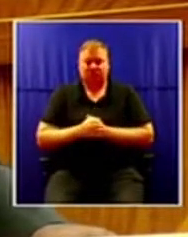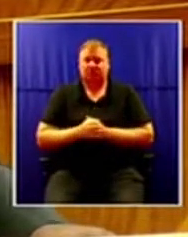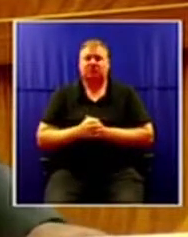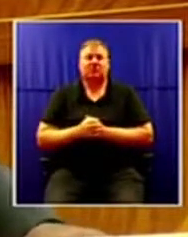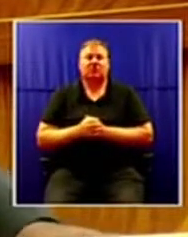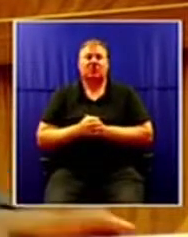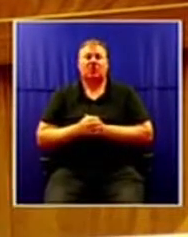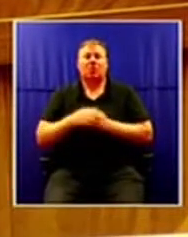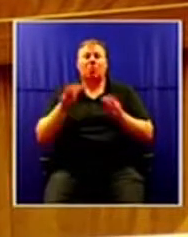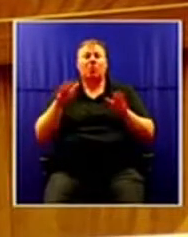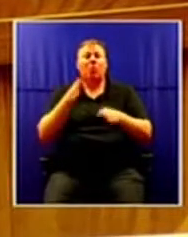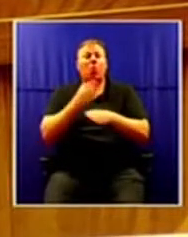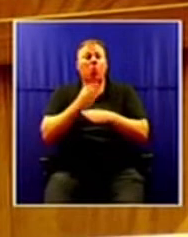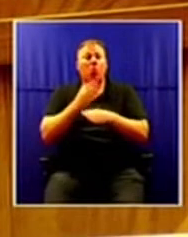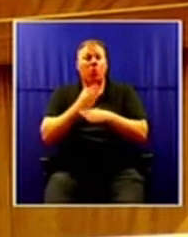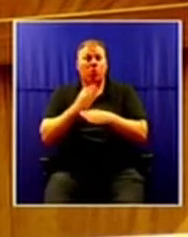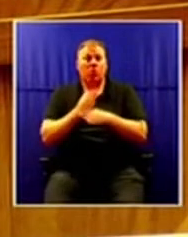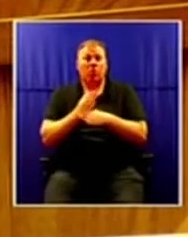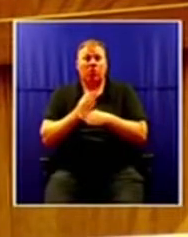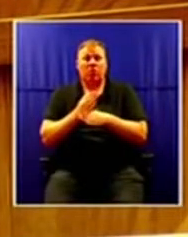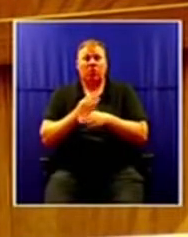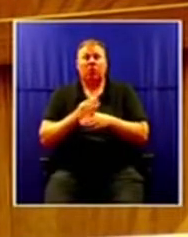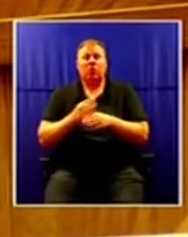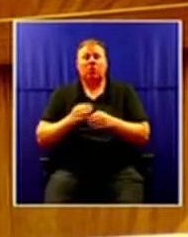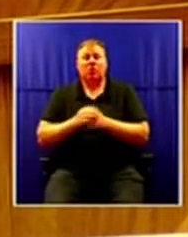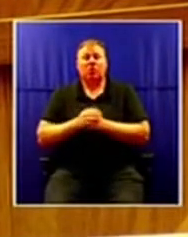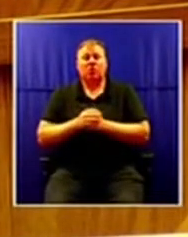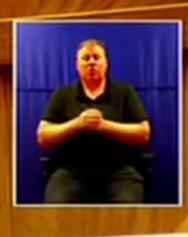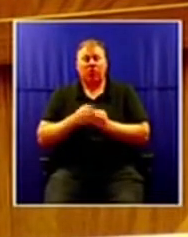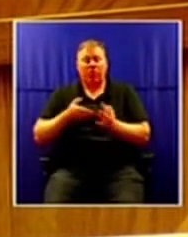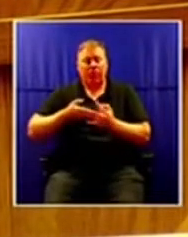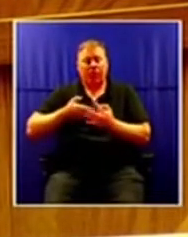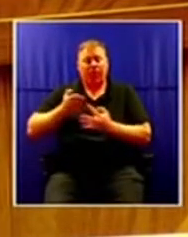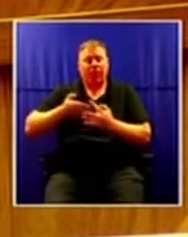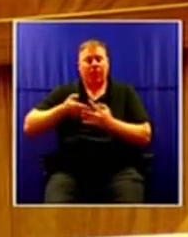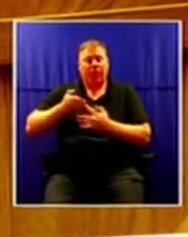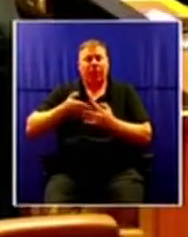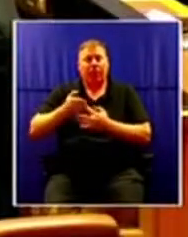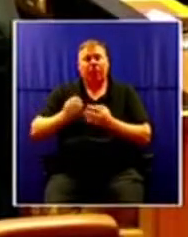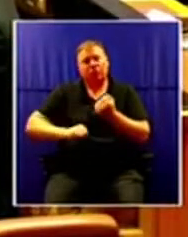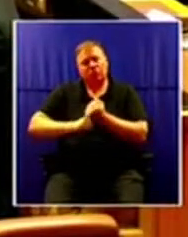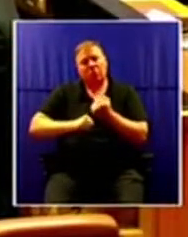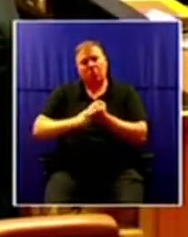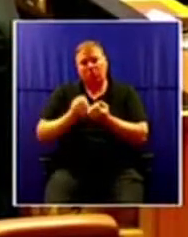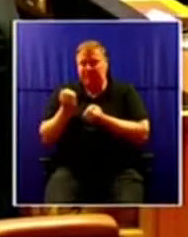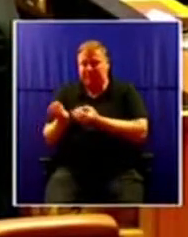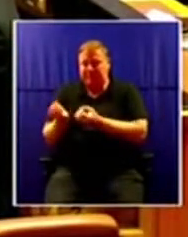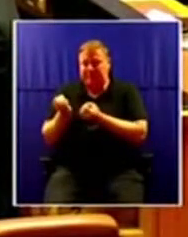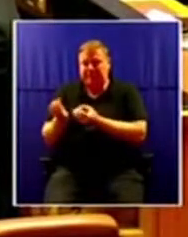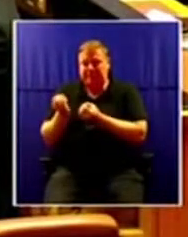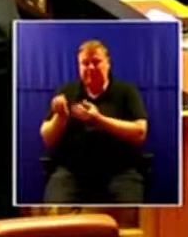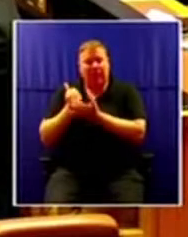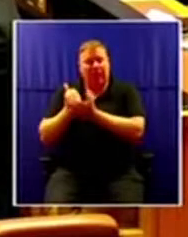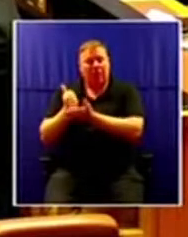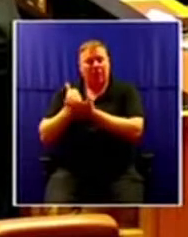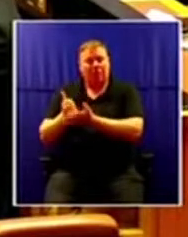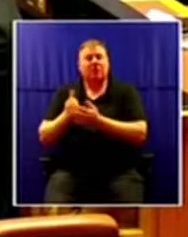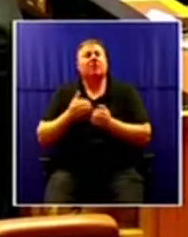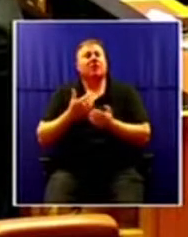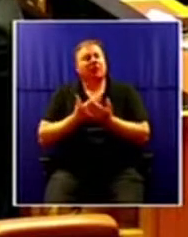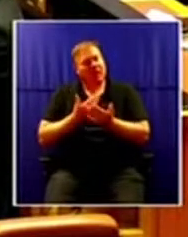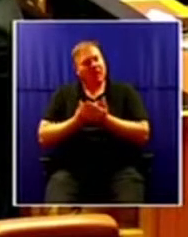who were supported so that they could still earn and feed their